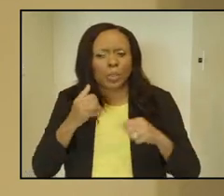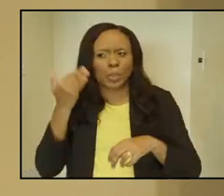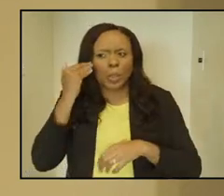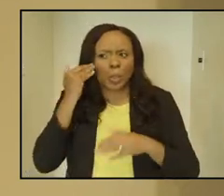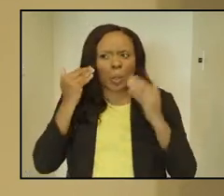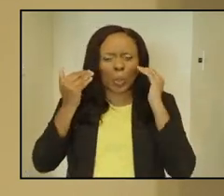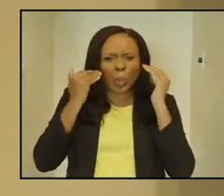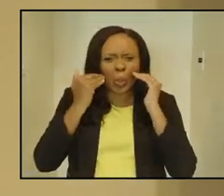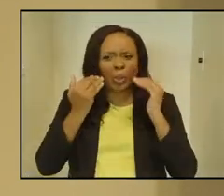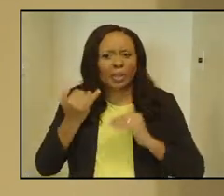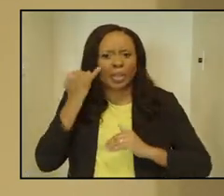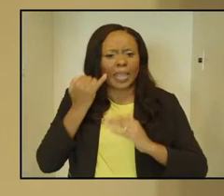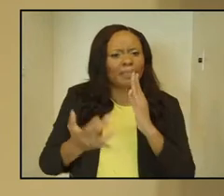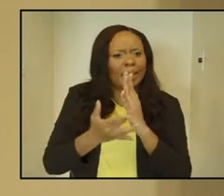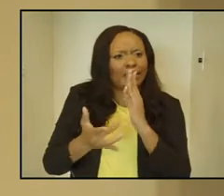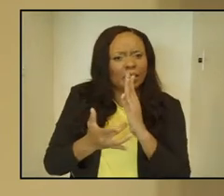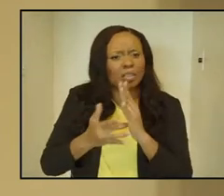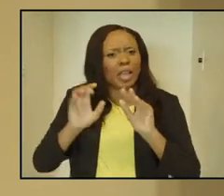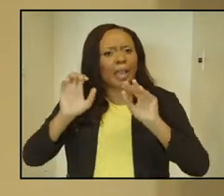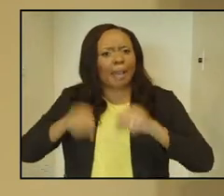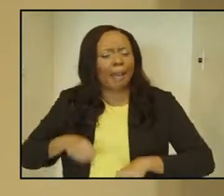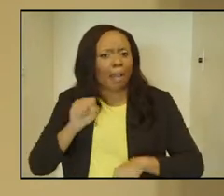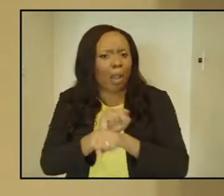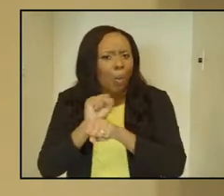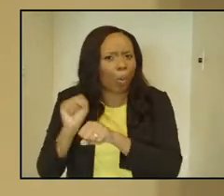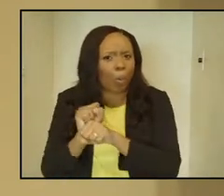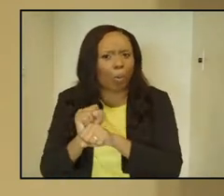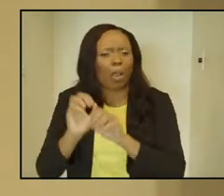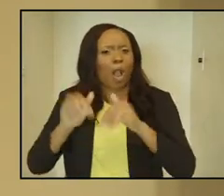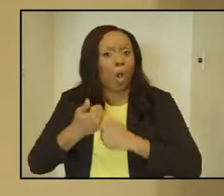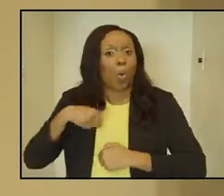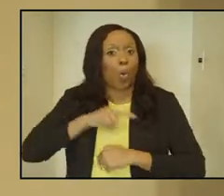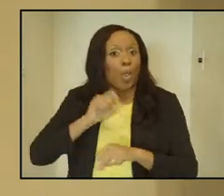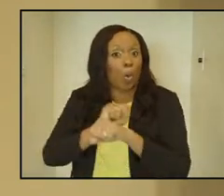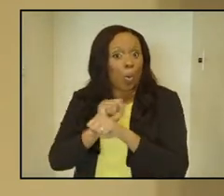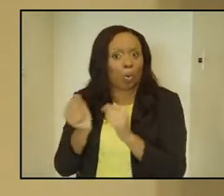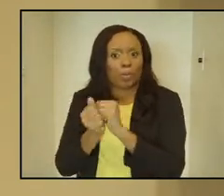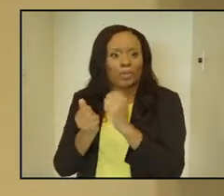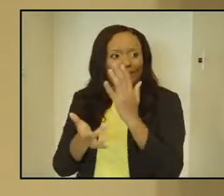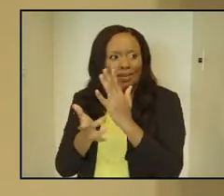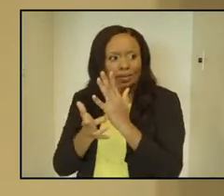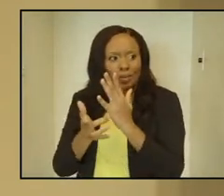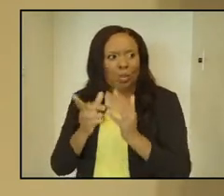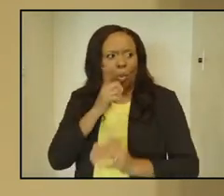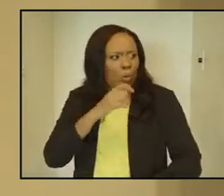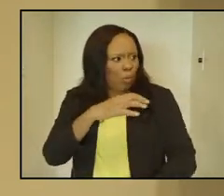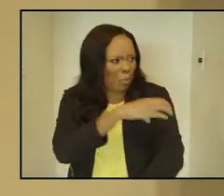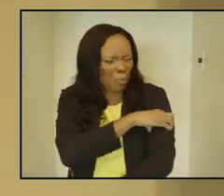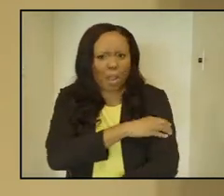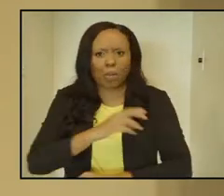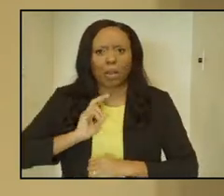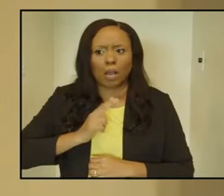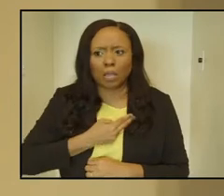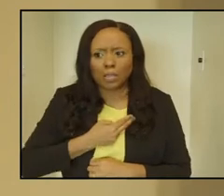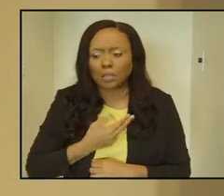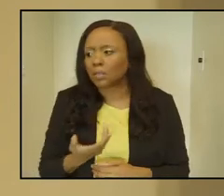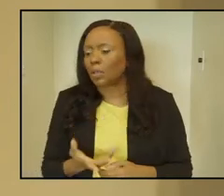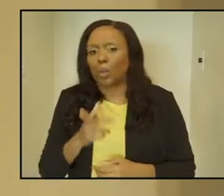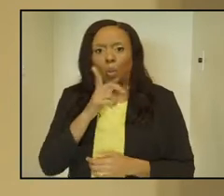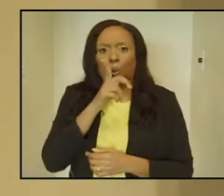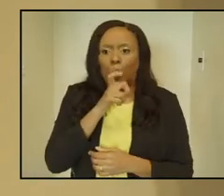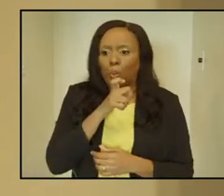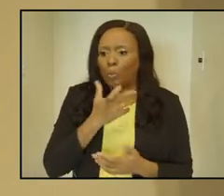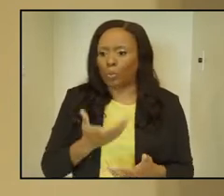And who will be the people affected? In other words, who will be empowered and who will be